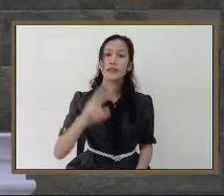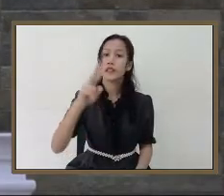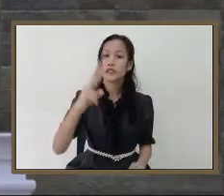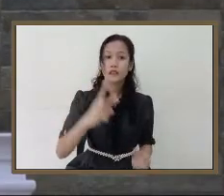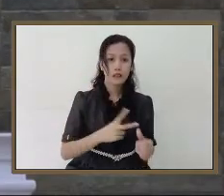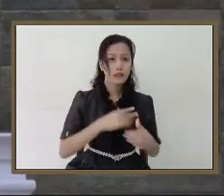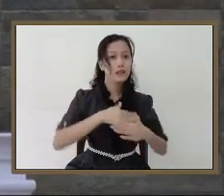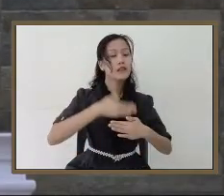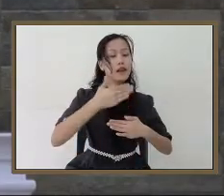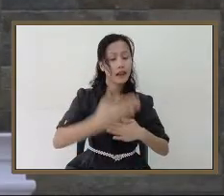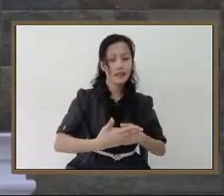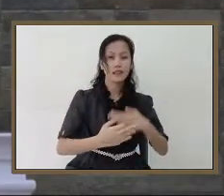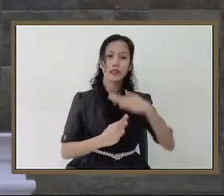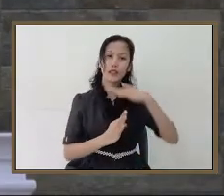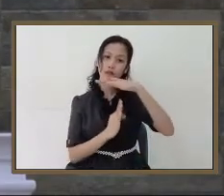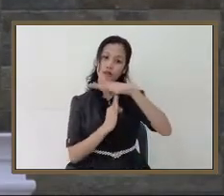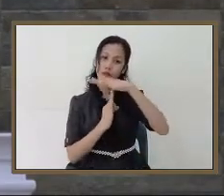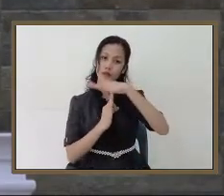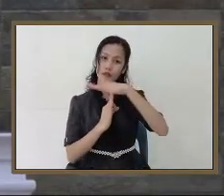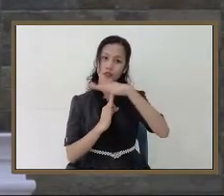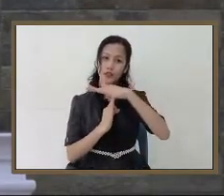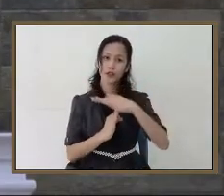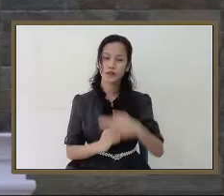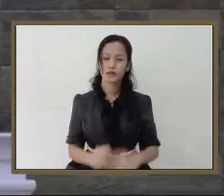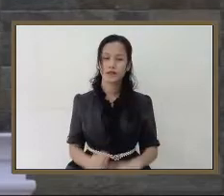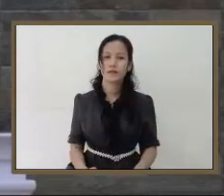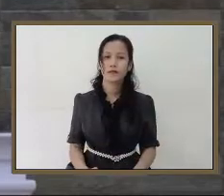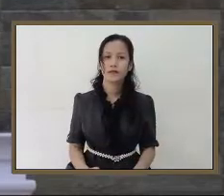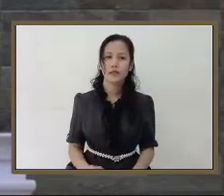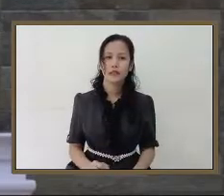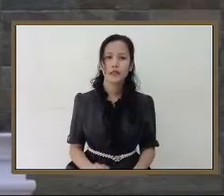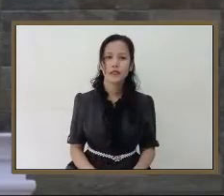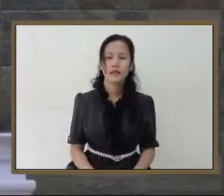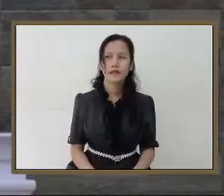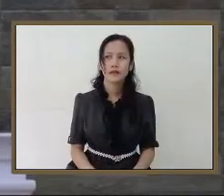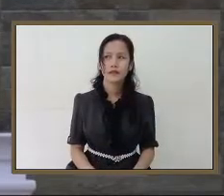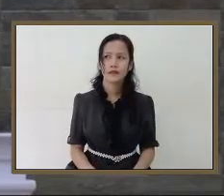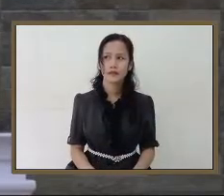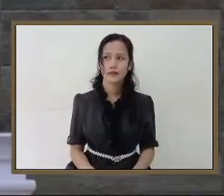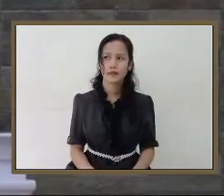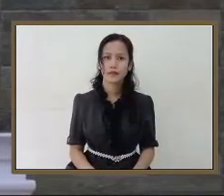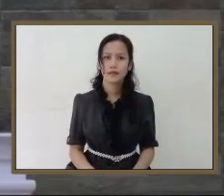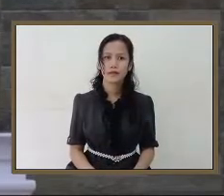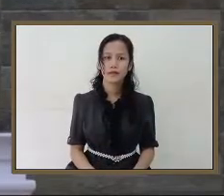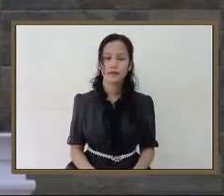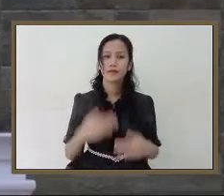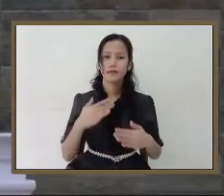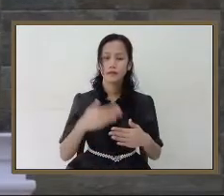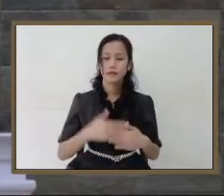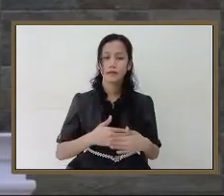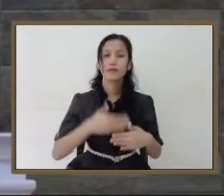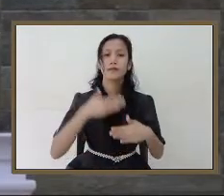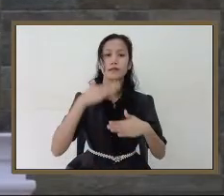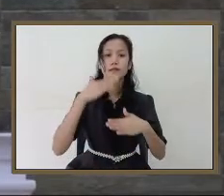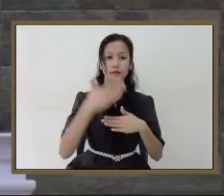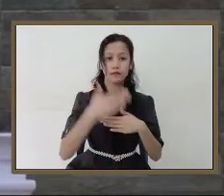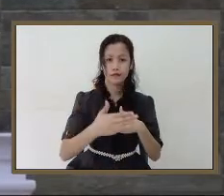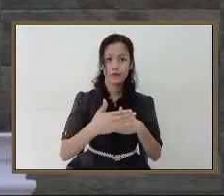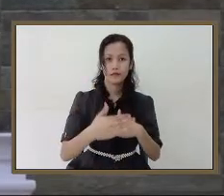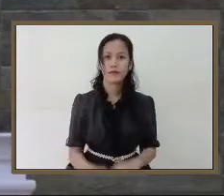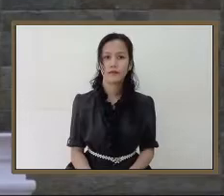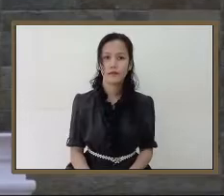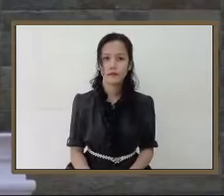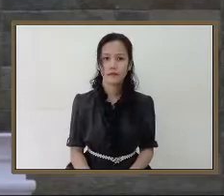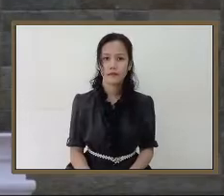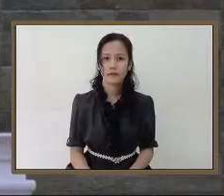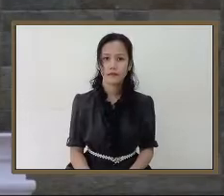nila sa tama niyang kalalagyan, yung foundation. And then the next is